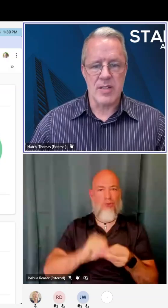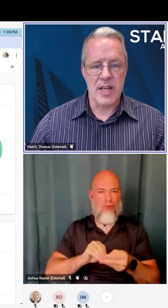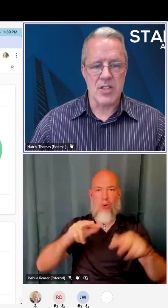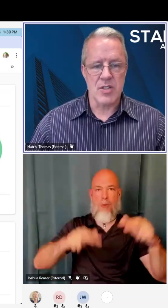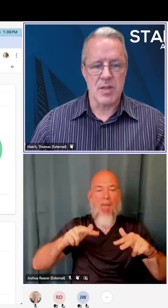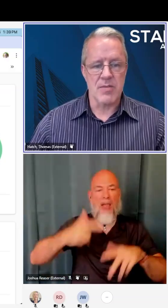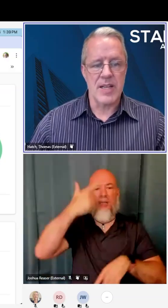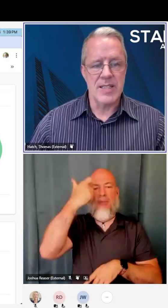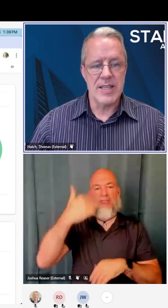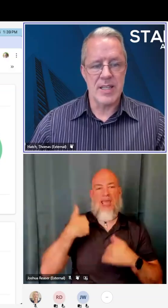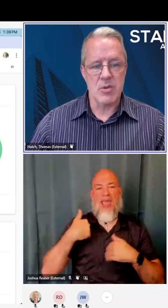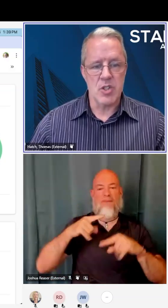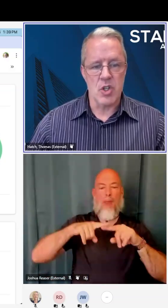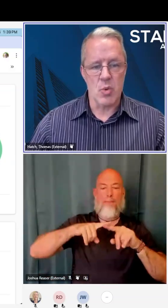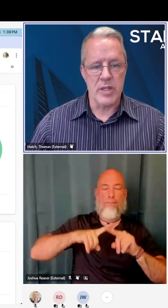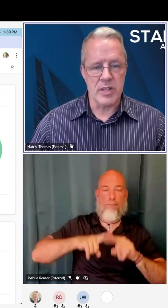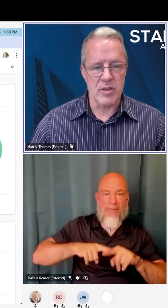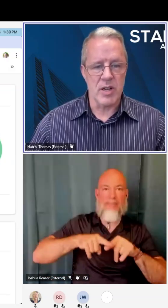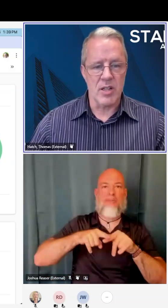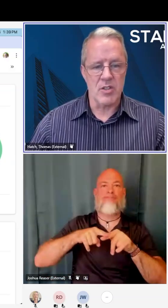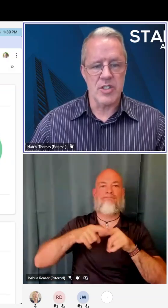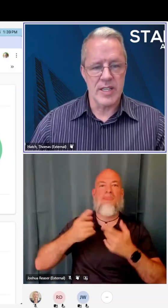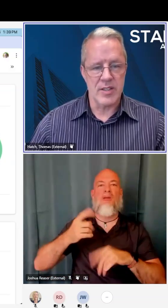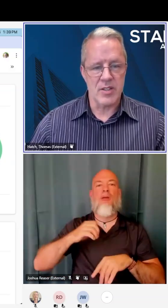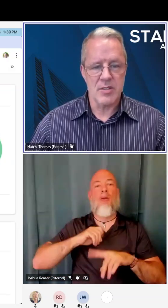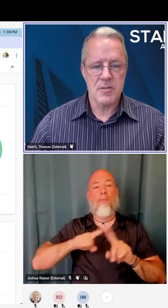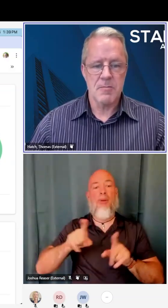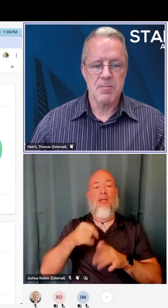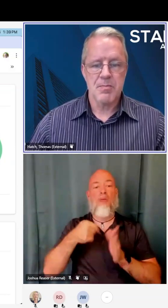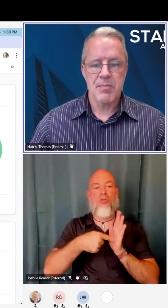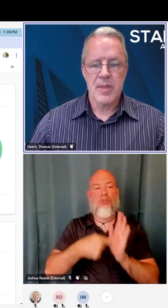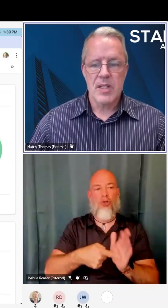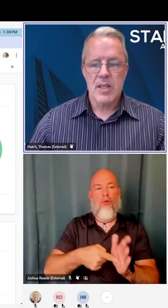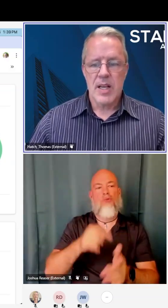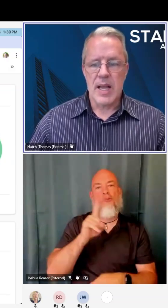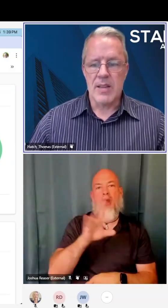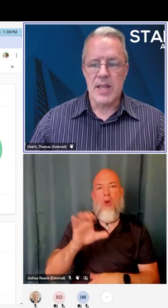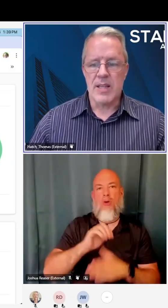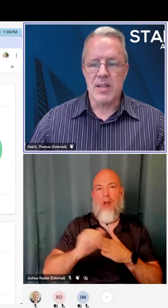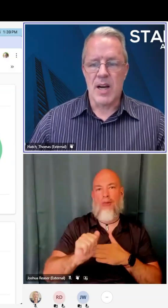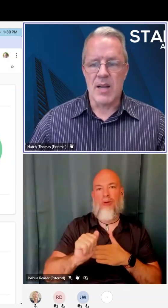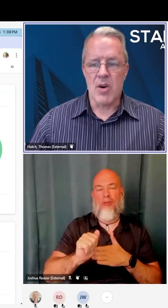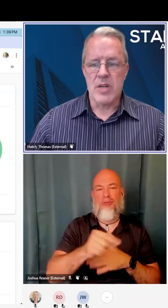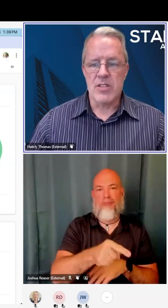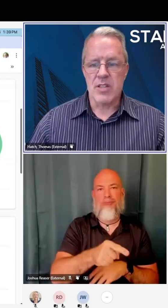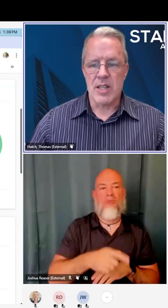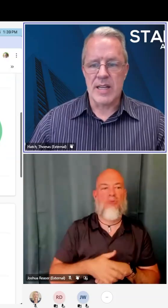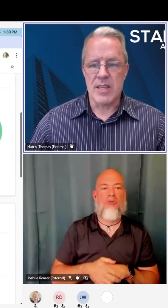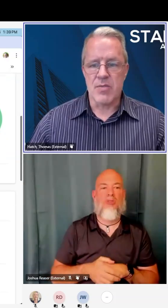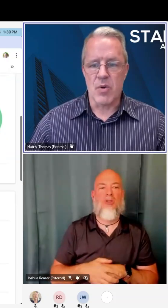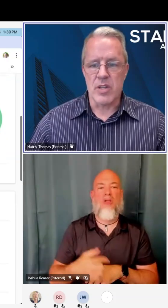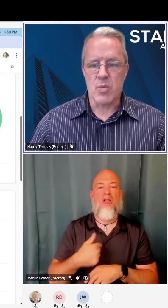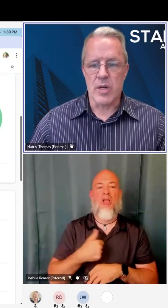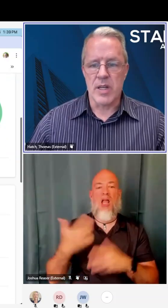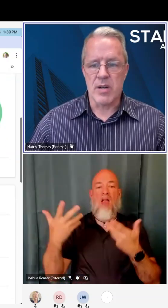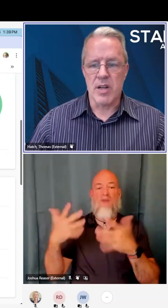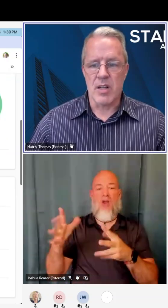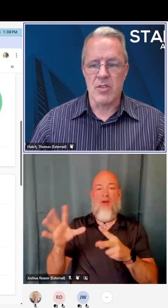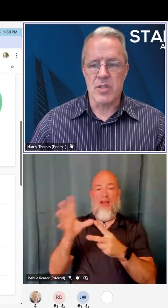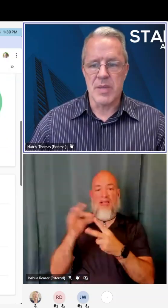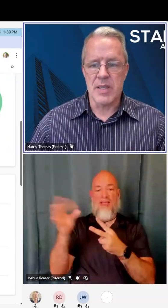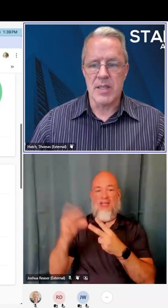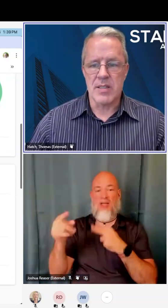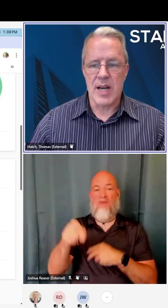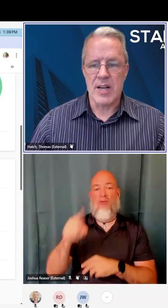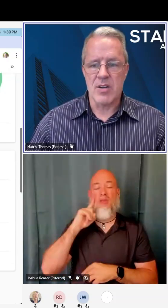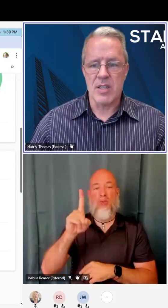pending transaction, but if I did, it would show $100 here. And then I've already selected for this